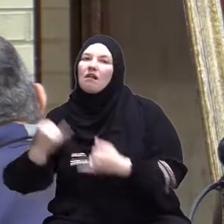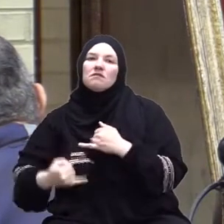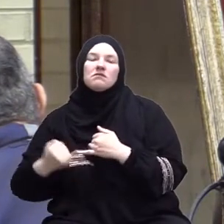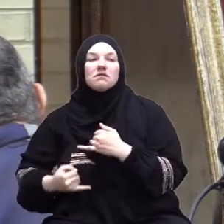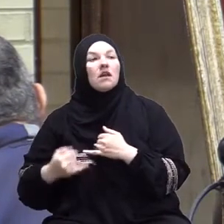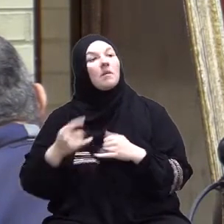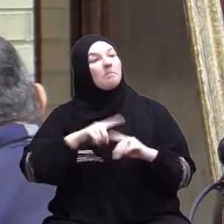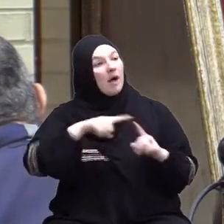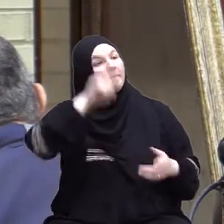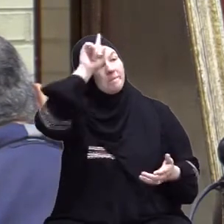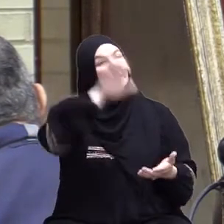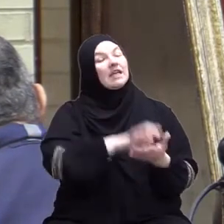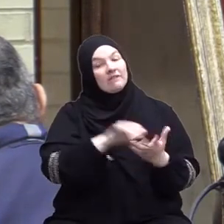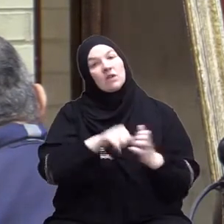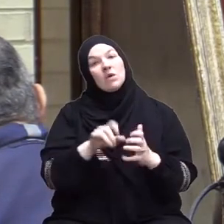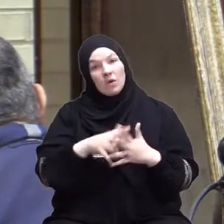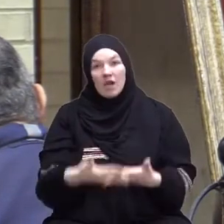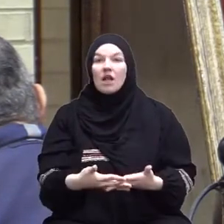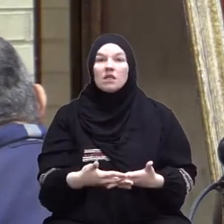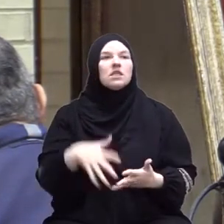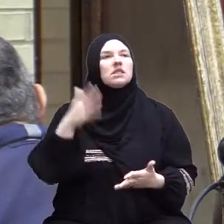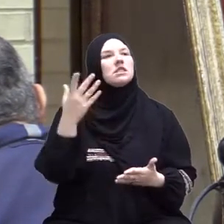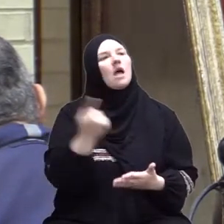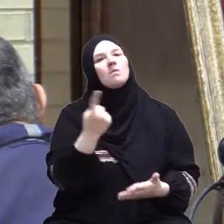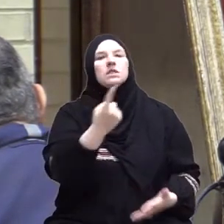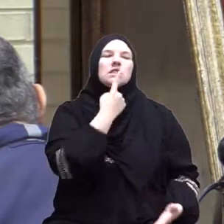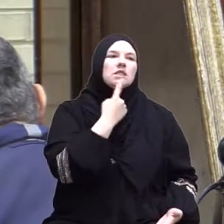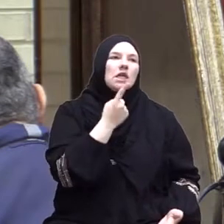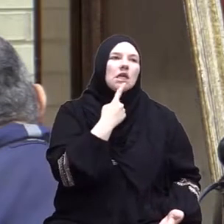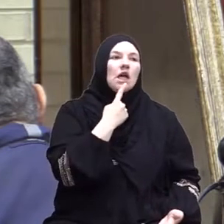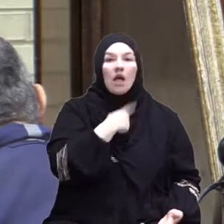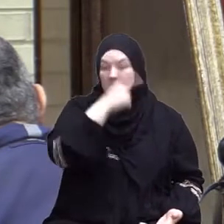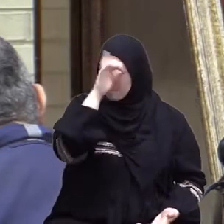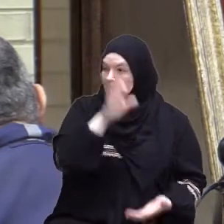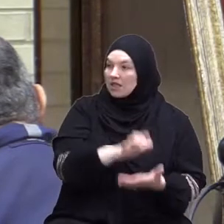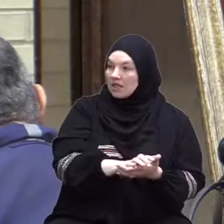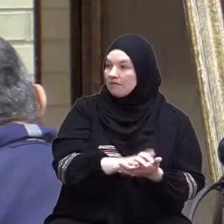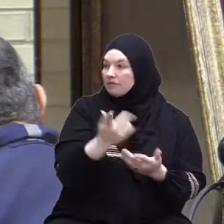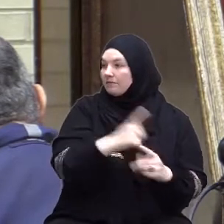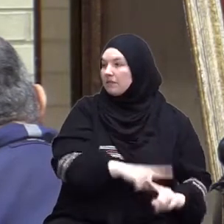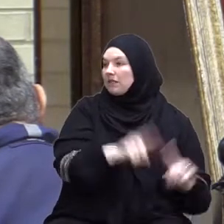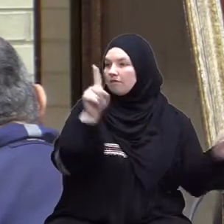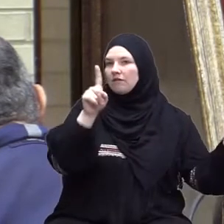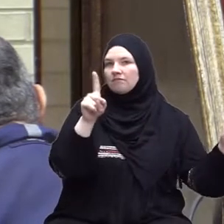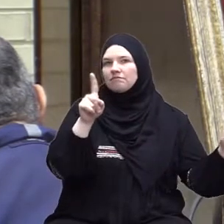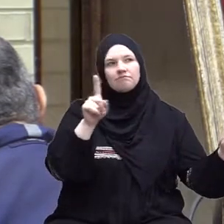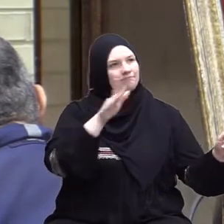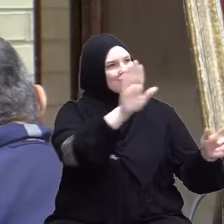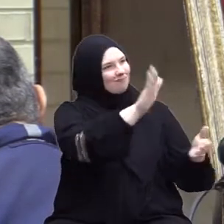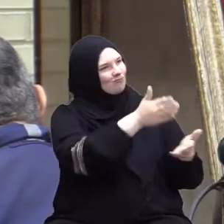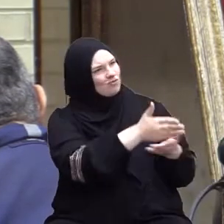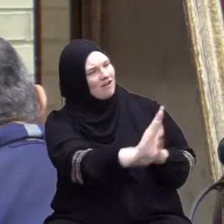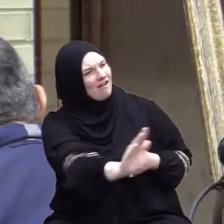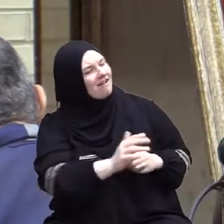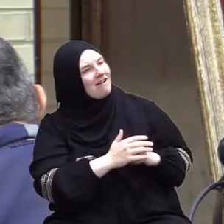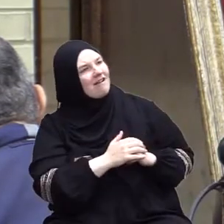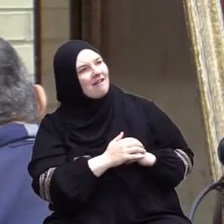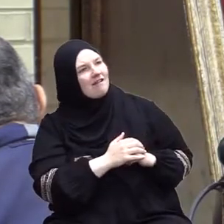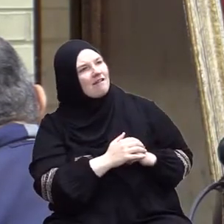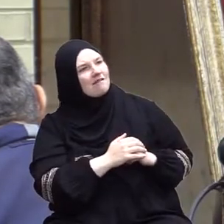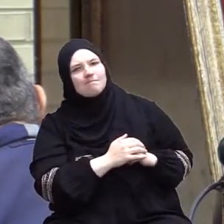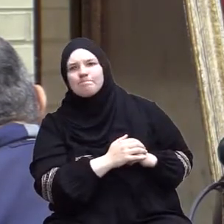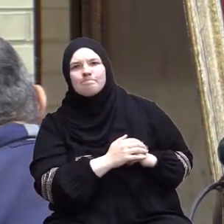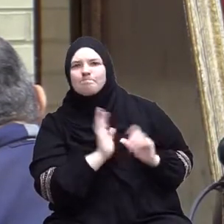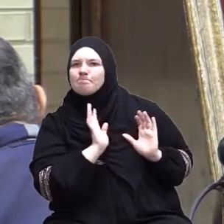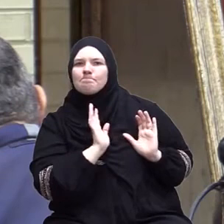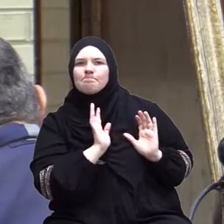say, I believe in the Quran, and somebody says, and I believe something different, that's their right, right? And we don't